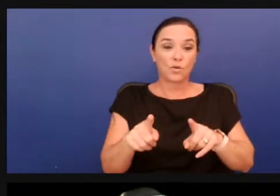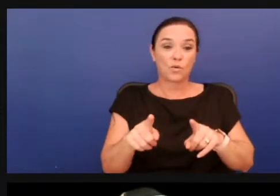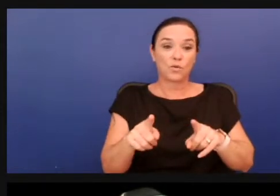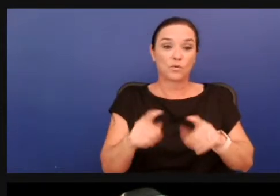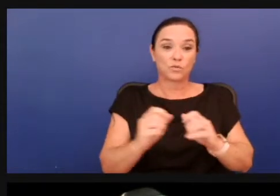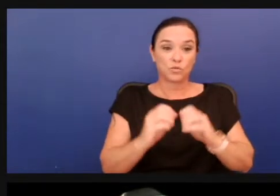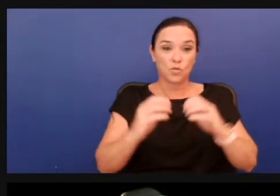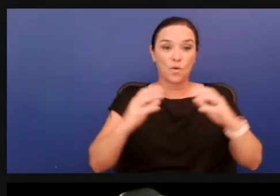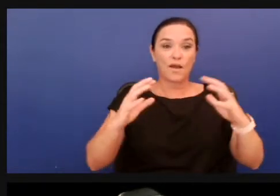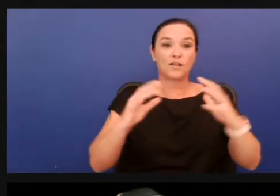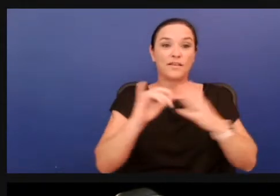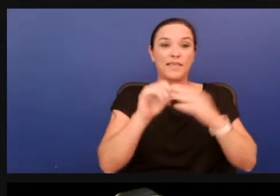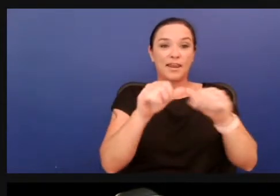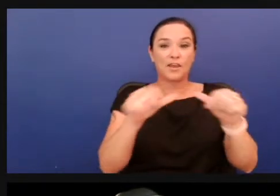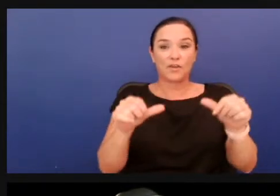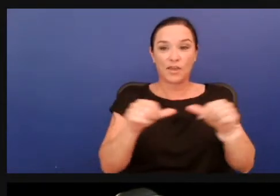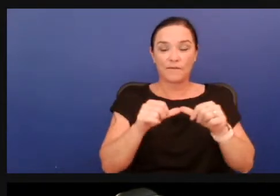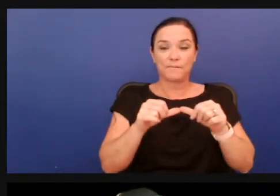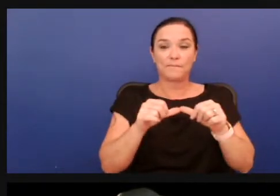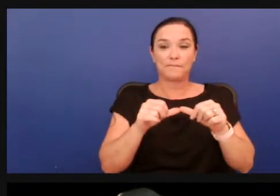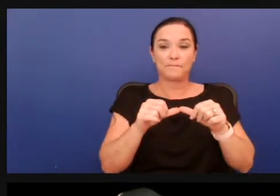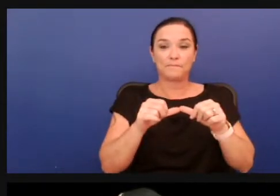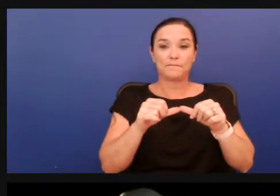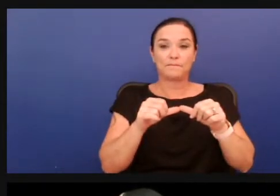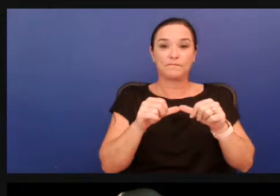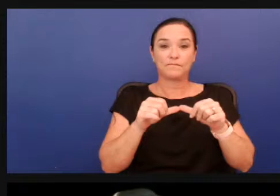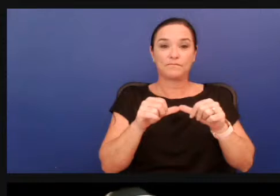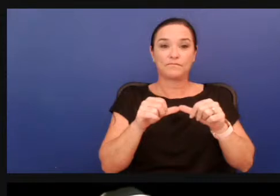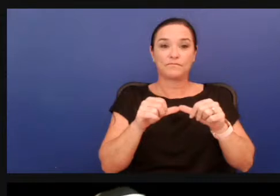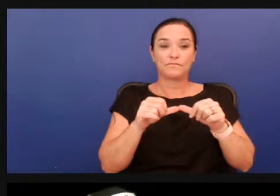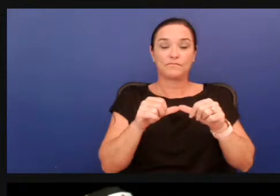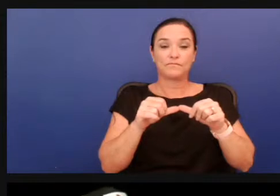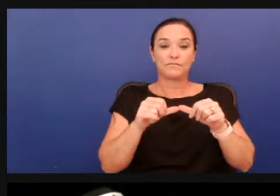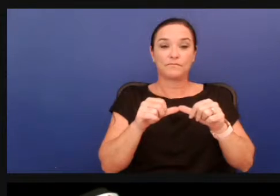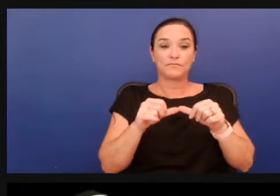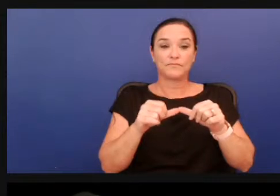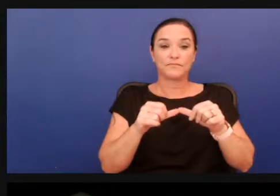swelled in that area. Let's see if I can get the map back here. Where's my closest map?